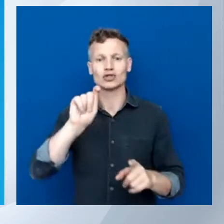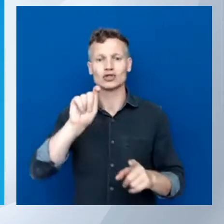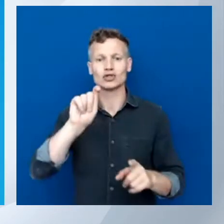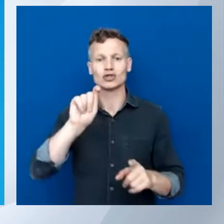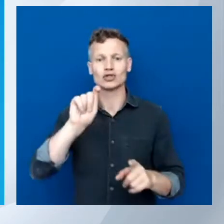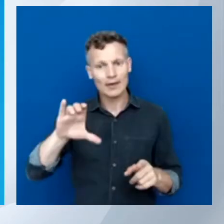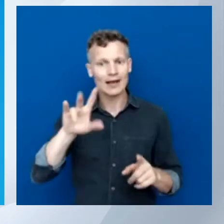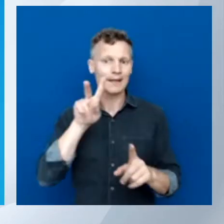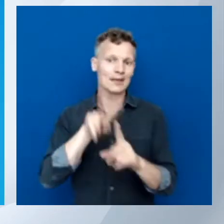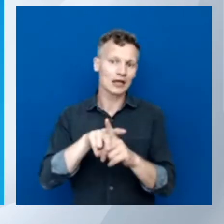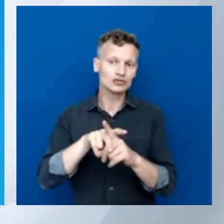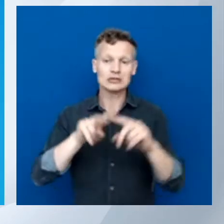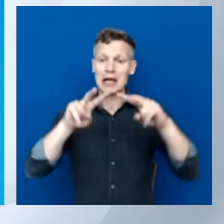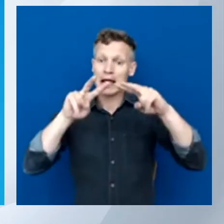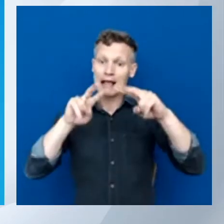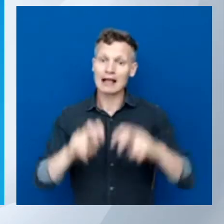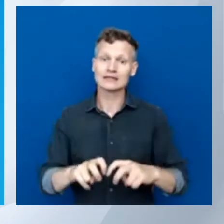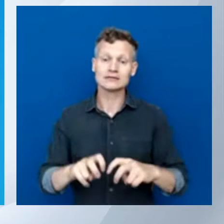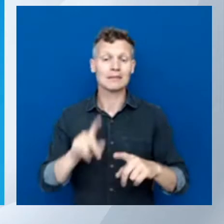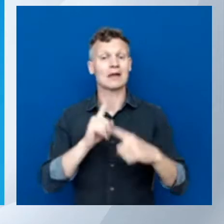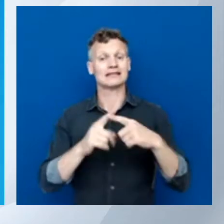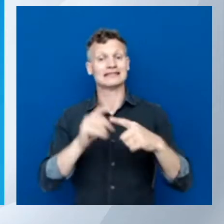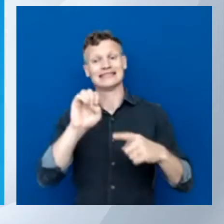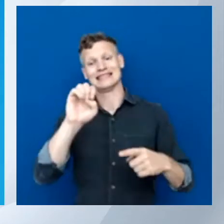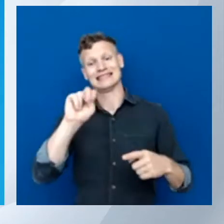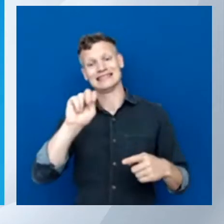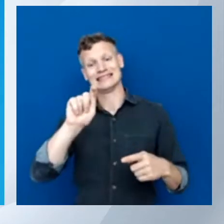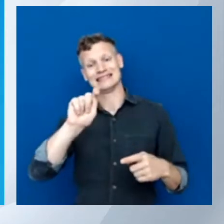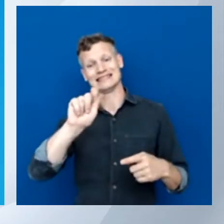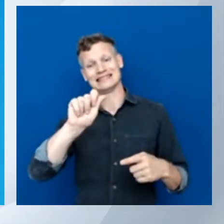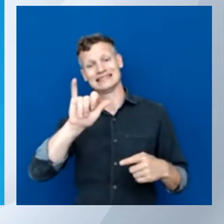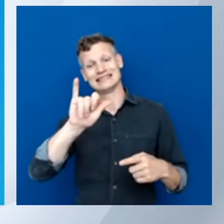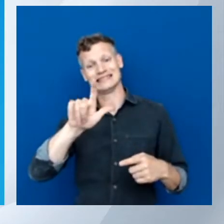entailment in a wide variety of business scenarios.